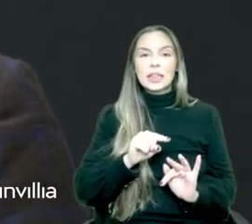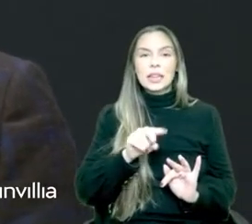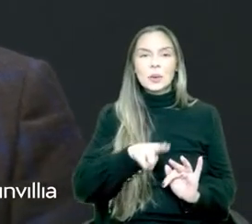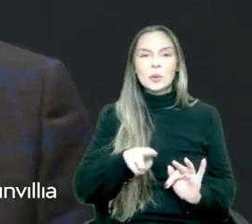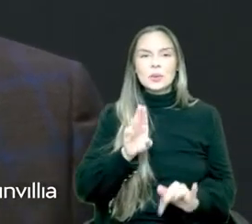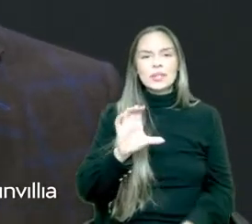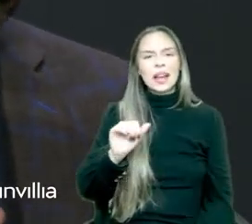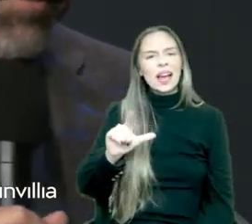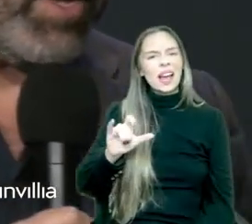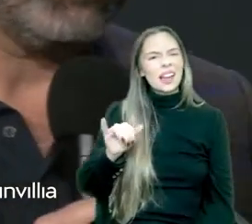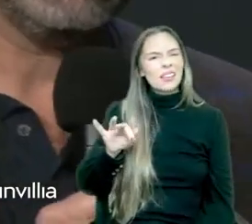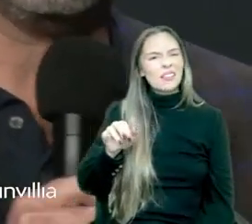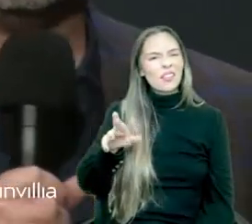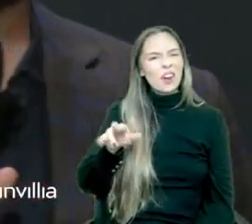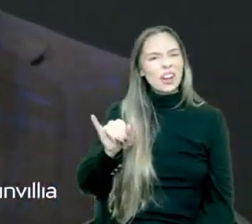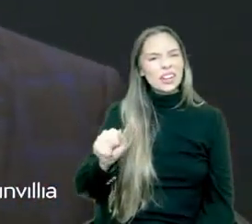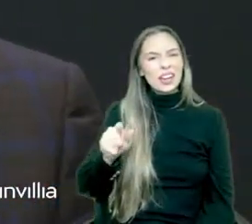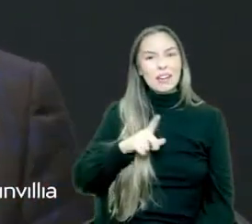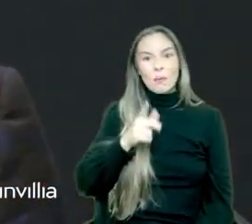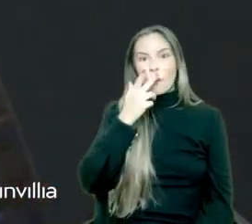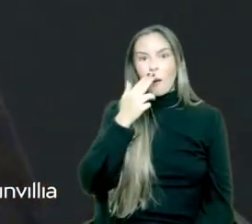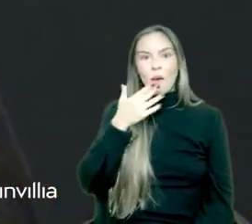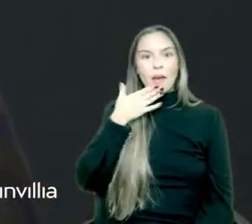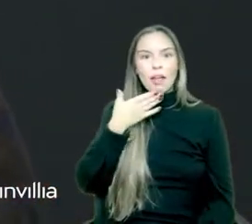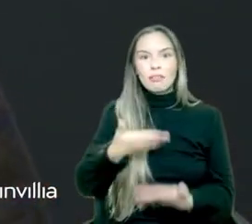stoked about this model, is